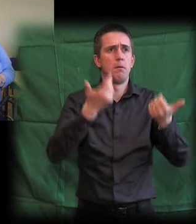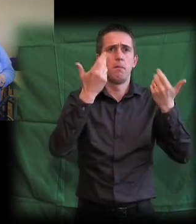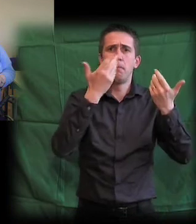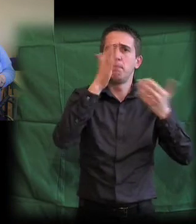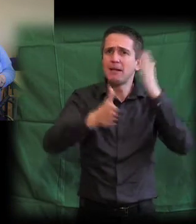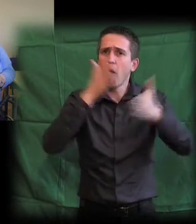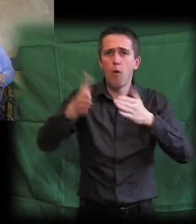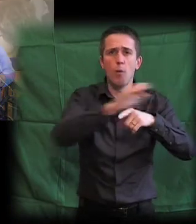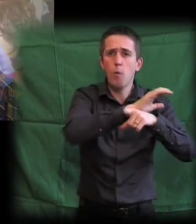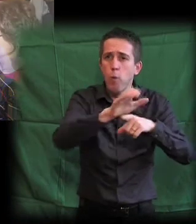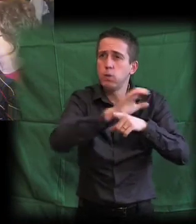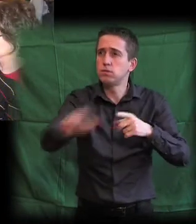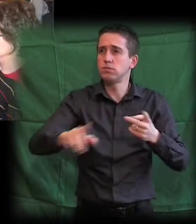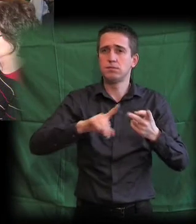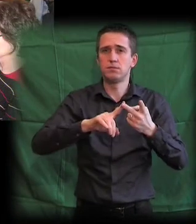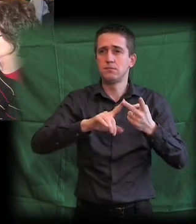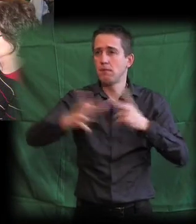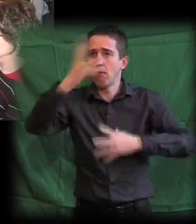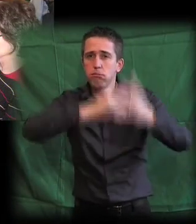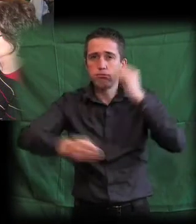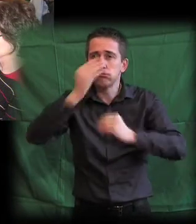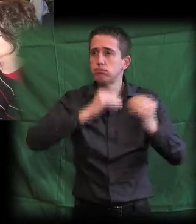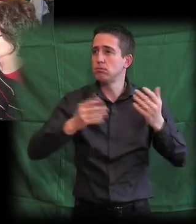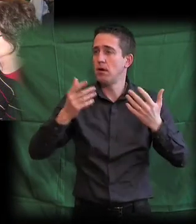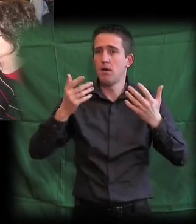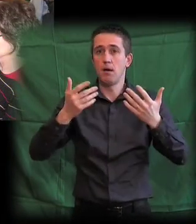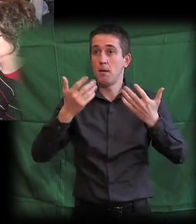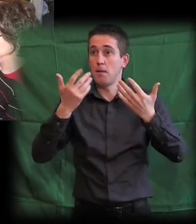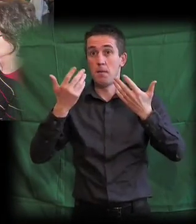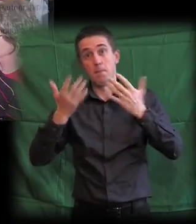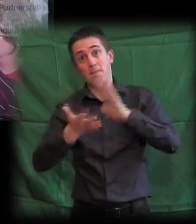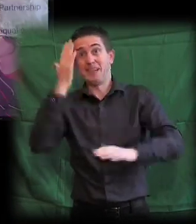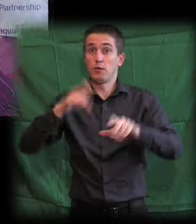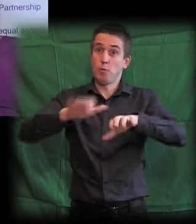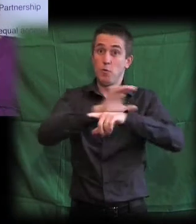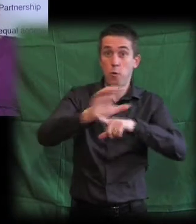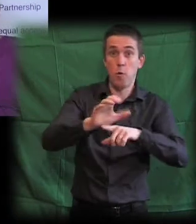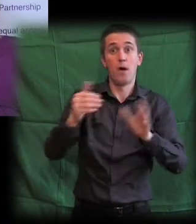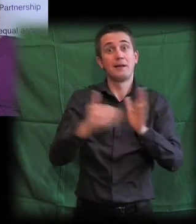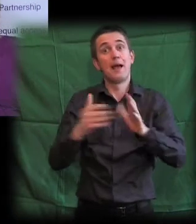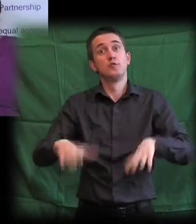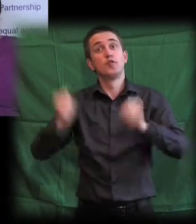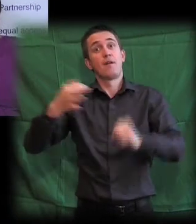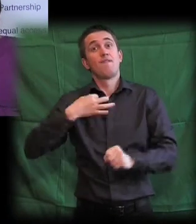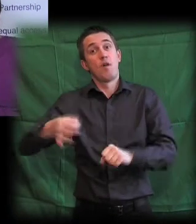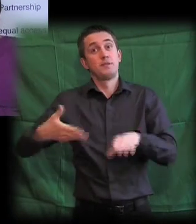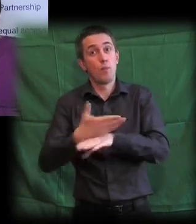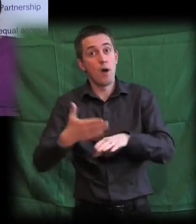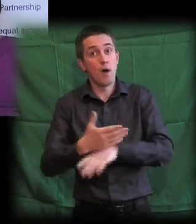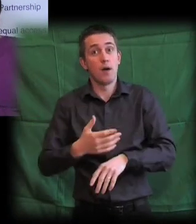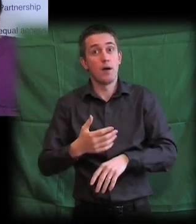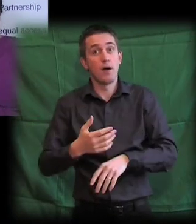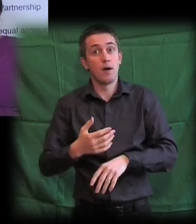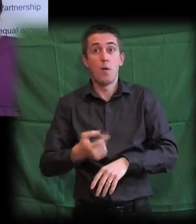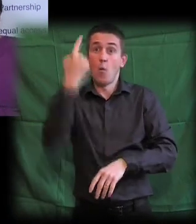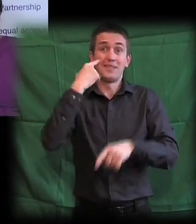learning, I've done the computer course, and I've now moved on to do a lot of volunteer work. I do the citizens'